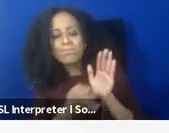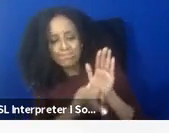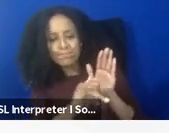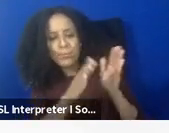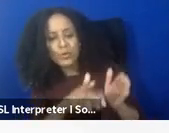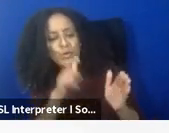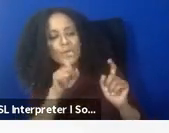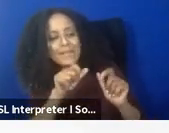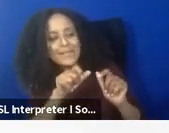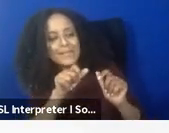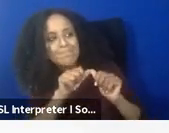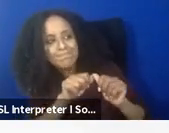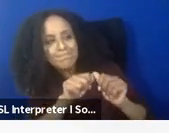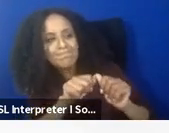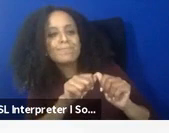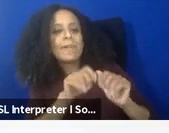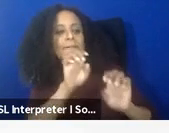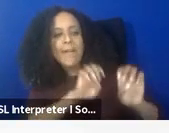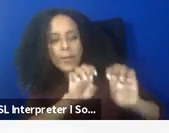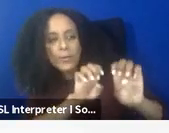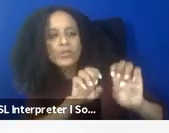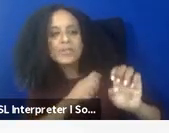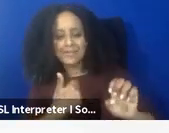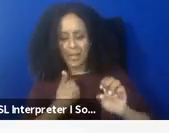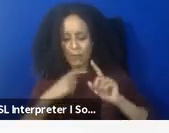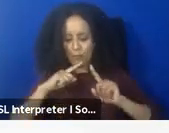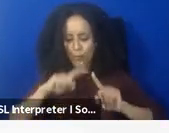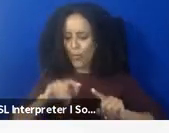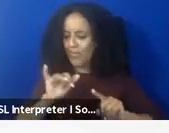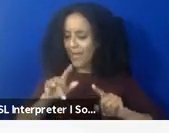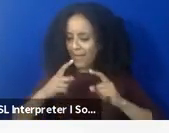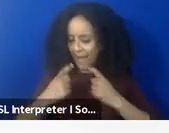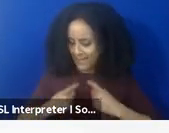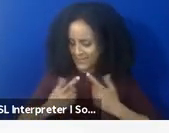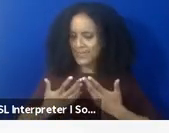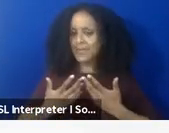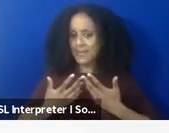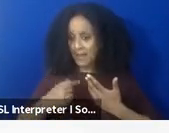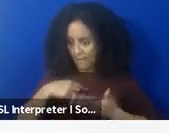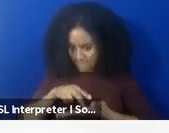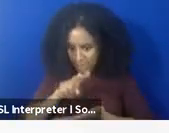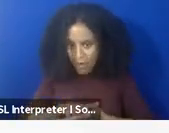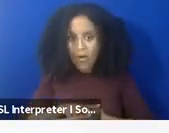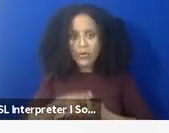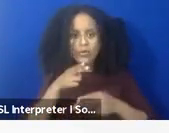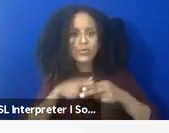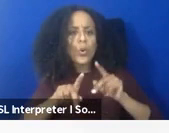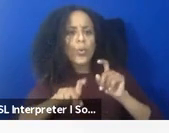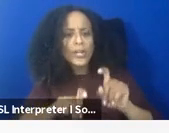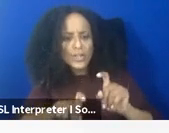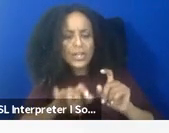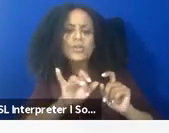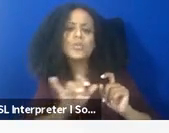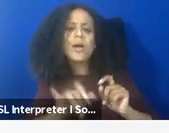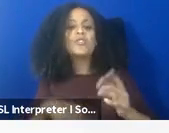further evaluation. These can be self-report, like a single question, have you fallen? Or a short questionnaire. Screenings